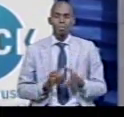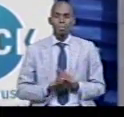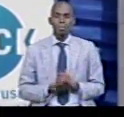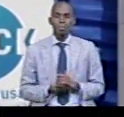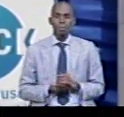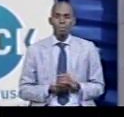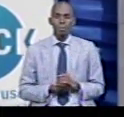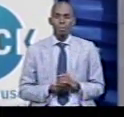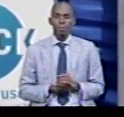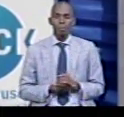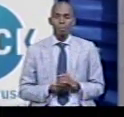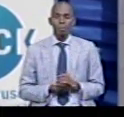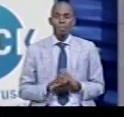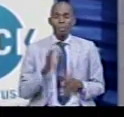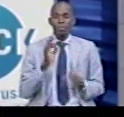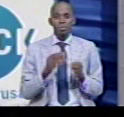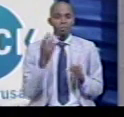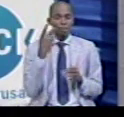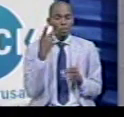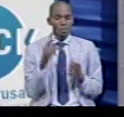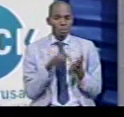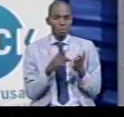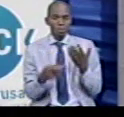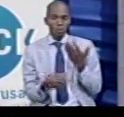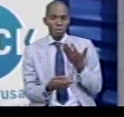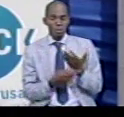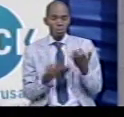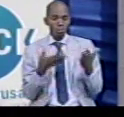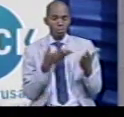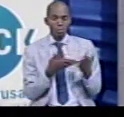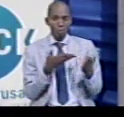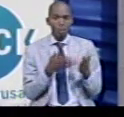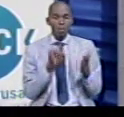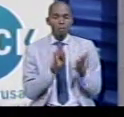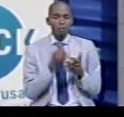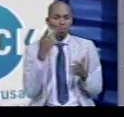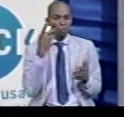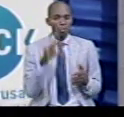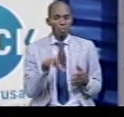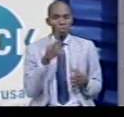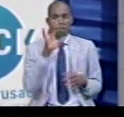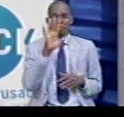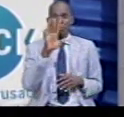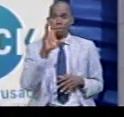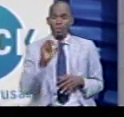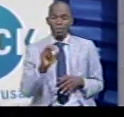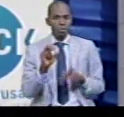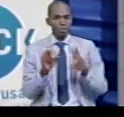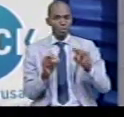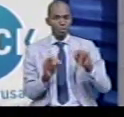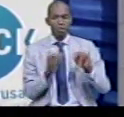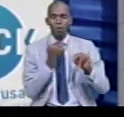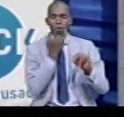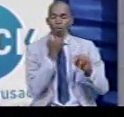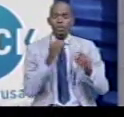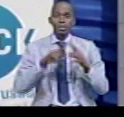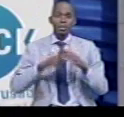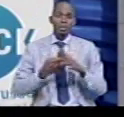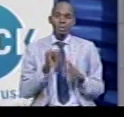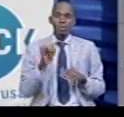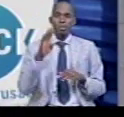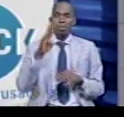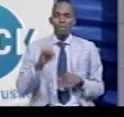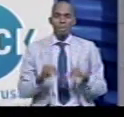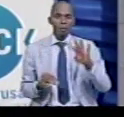is 5:30, we will bring you the correct one. It's 4 p.m. The